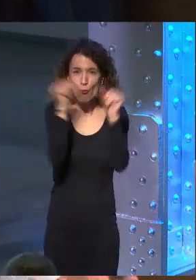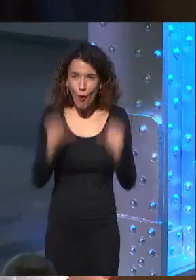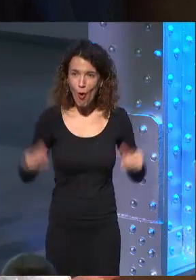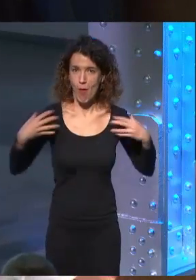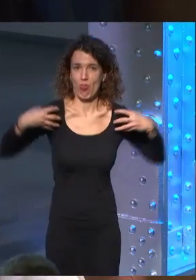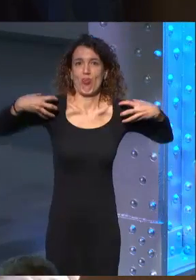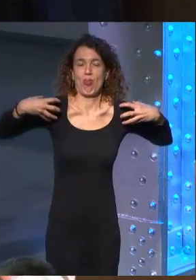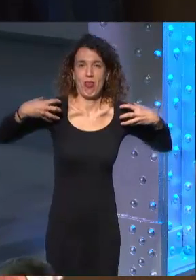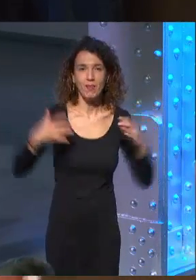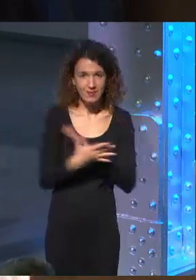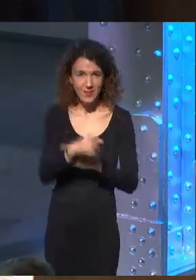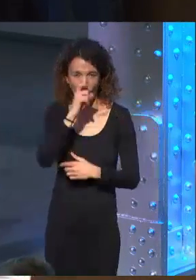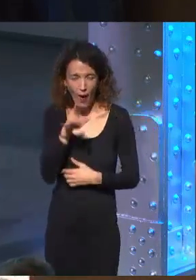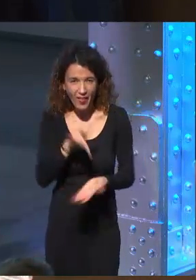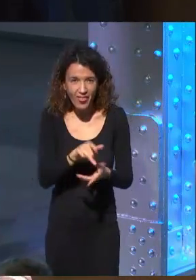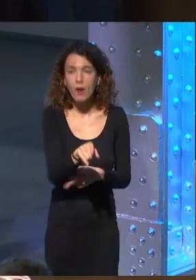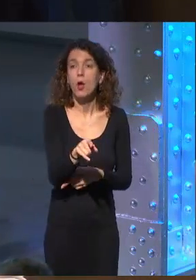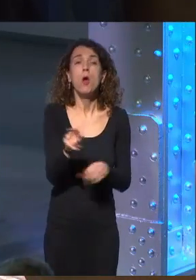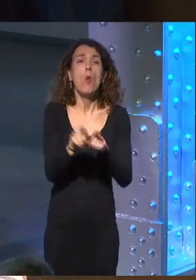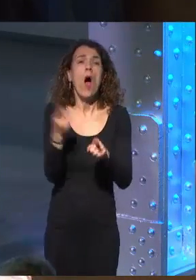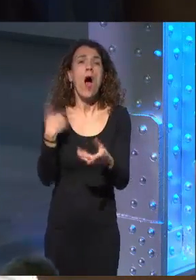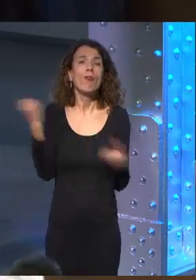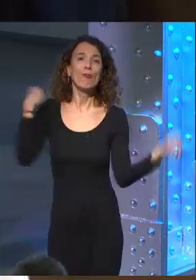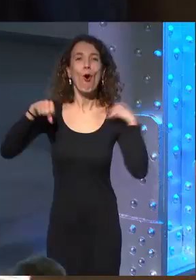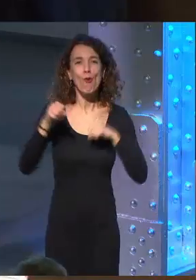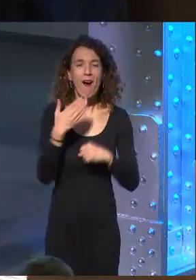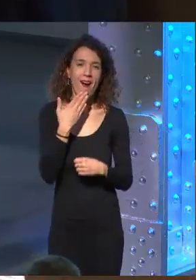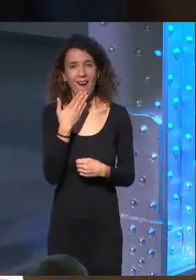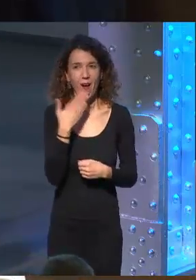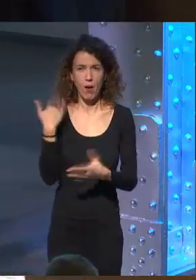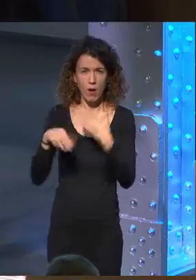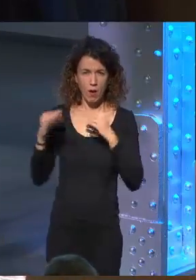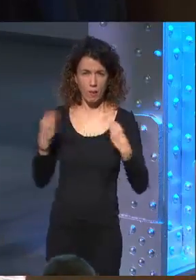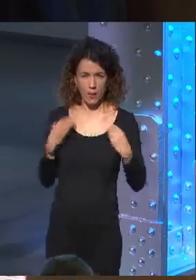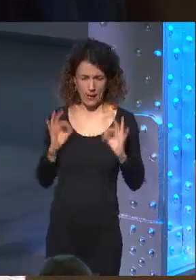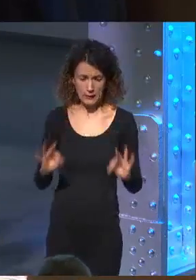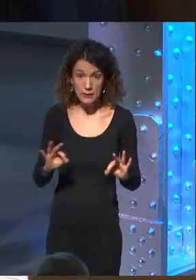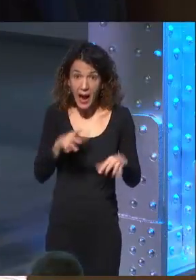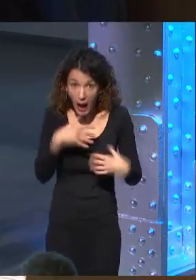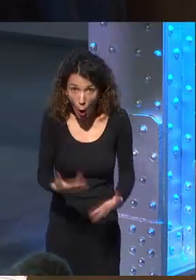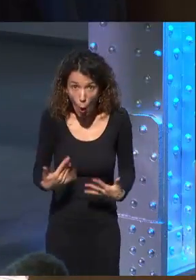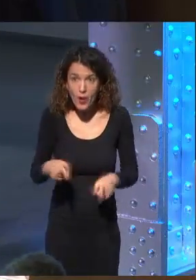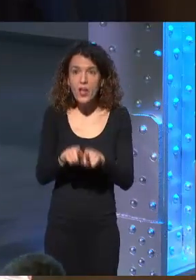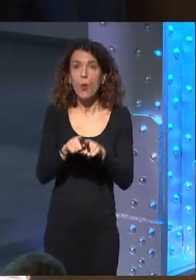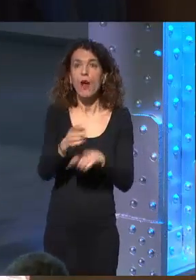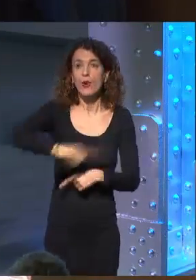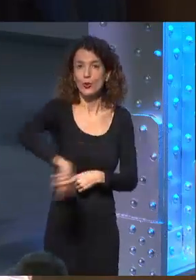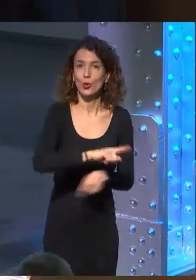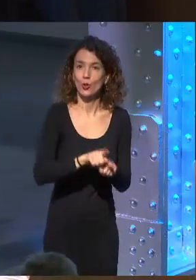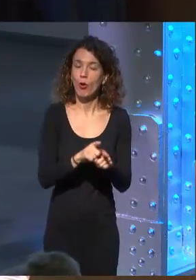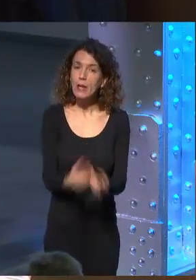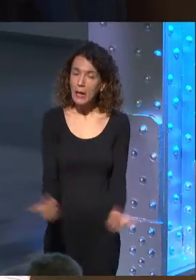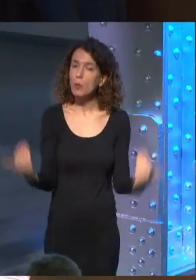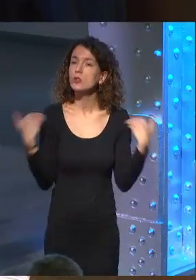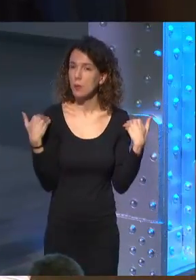forgotten when we were in the 80s, the fashion that we had? I mean, now it's a